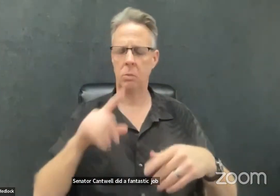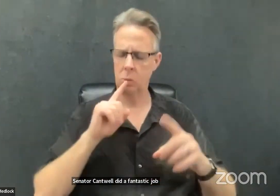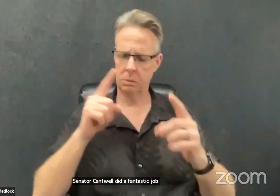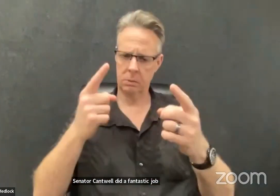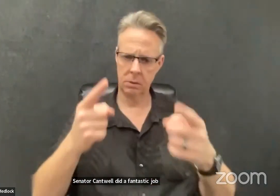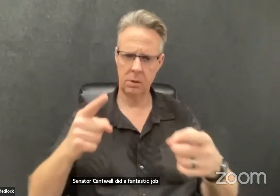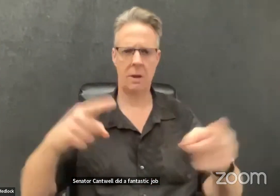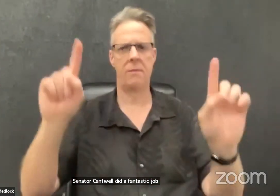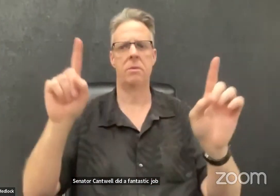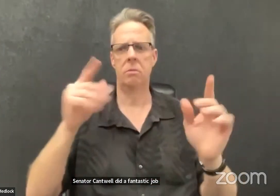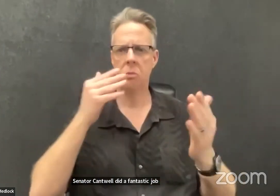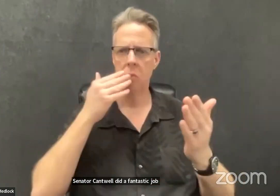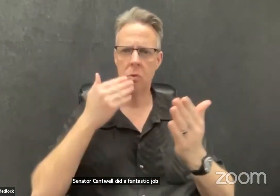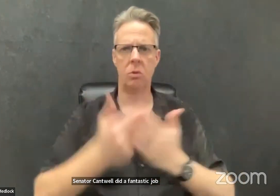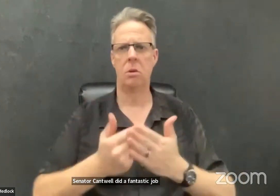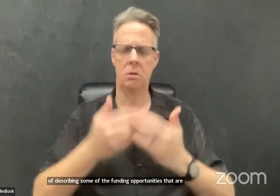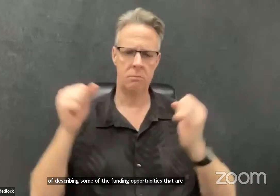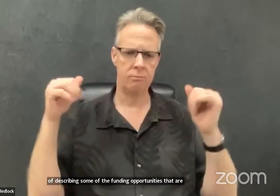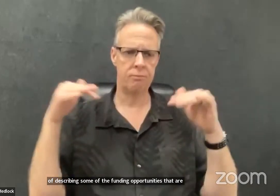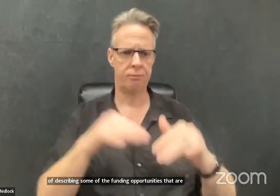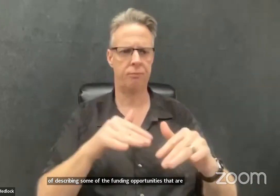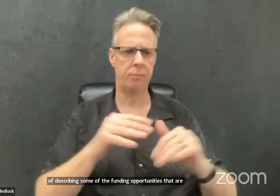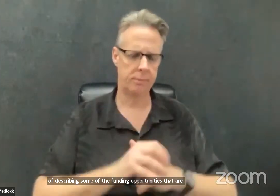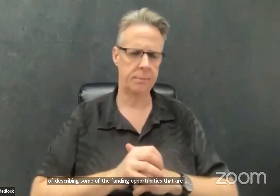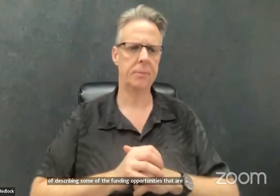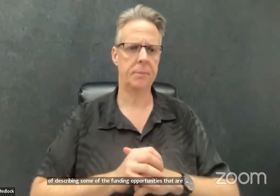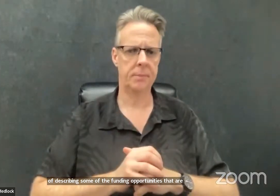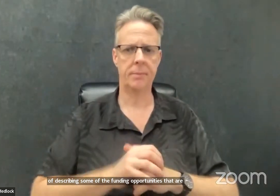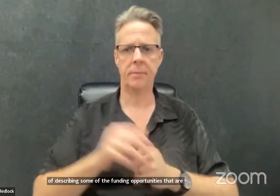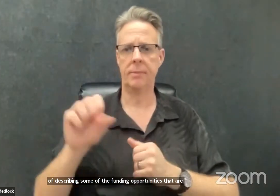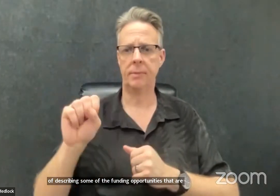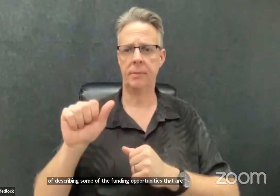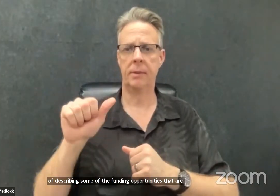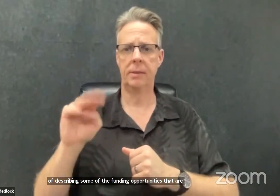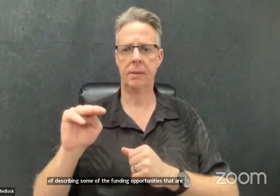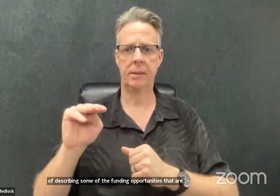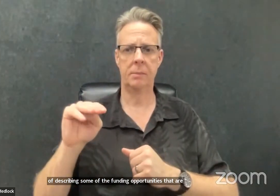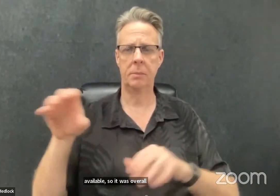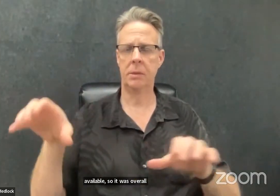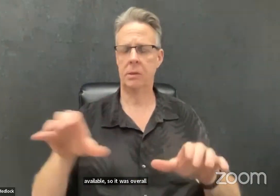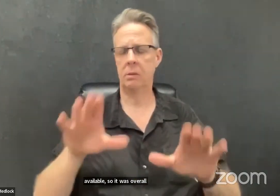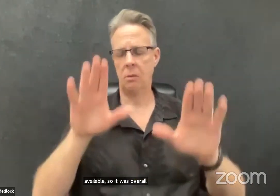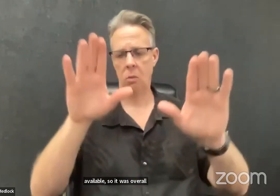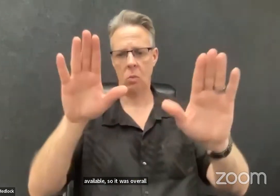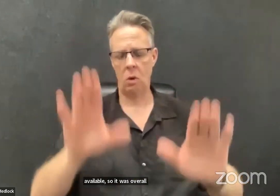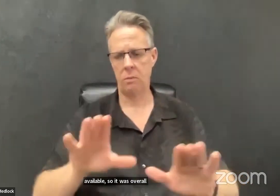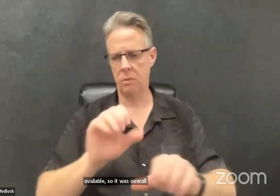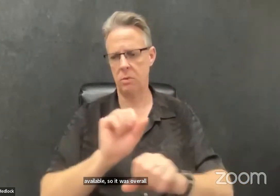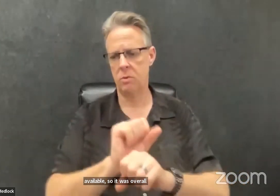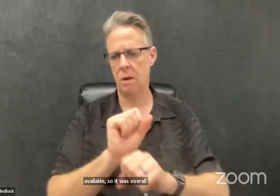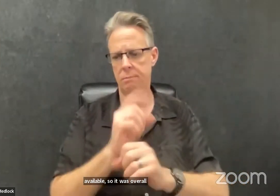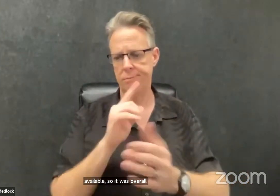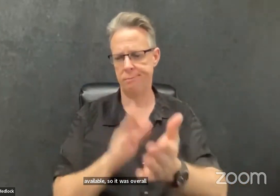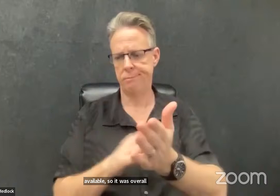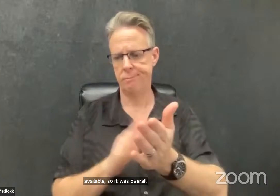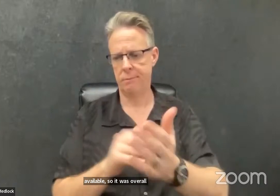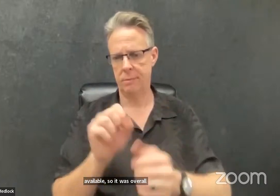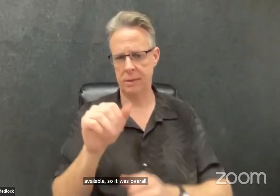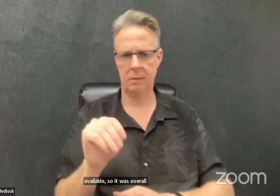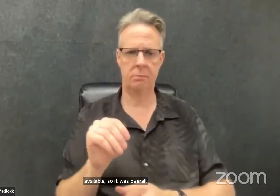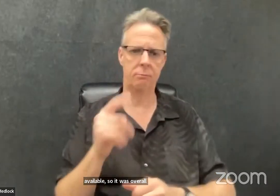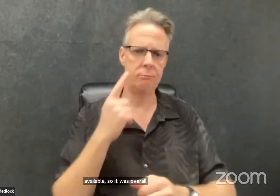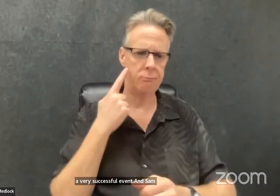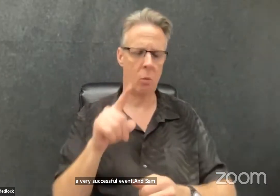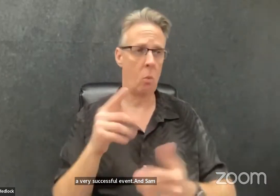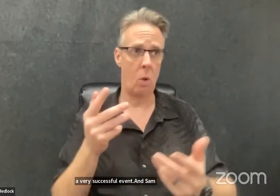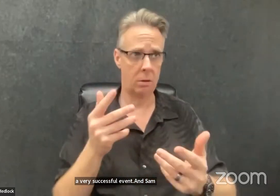successful event, and Sam did a fantastic job of